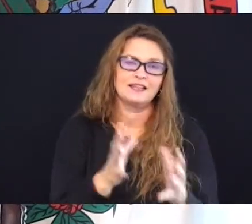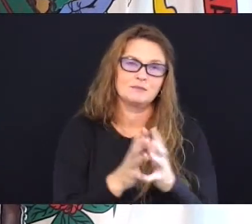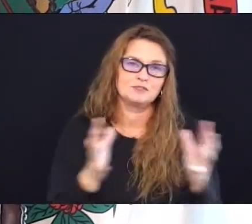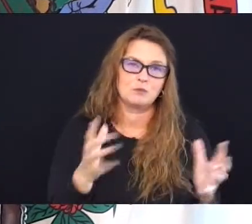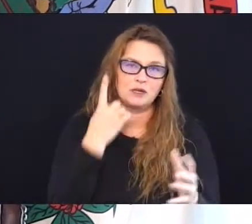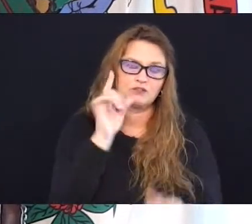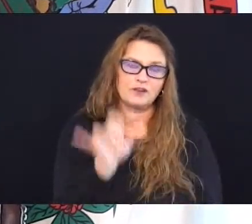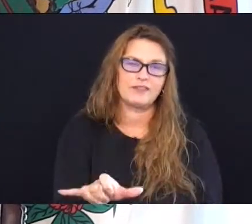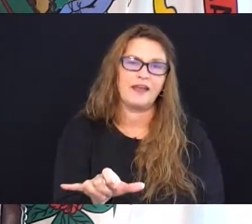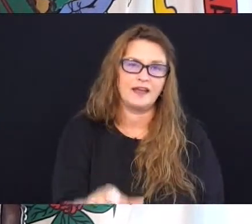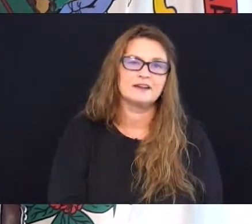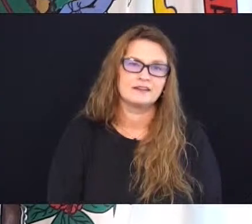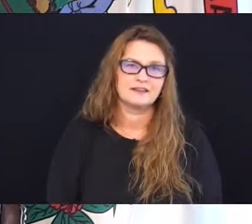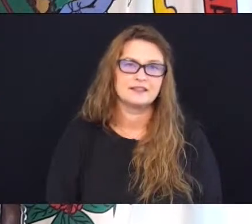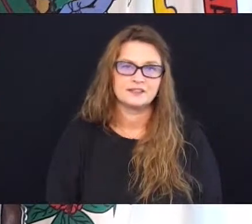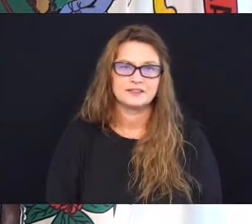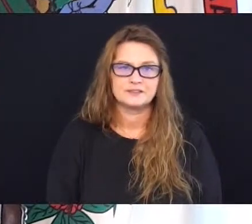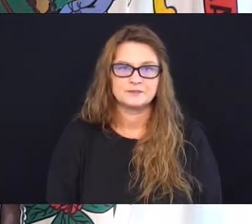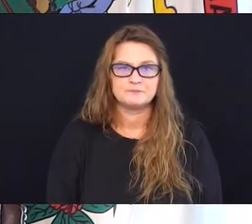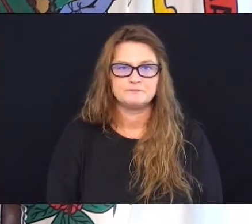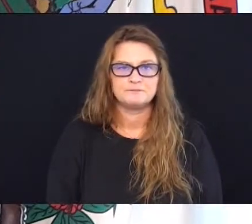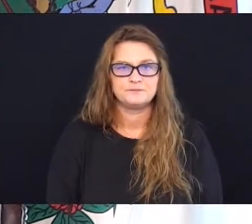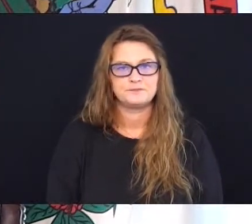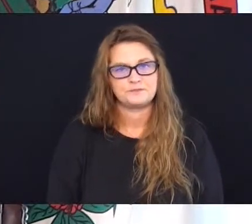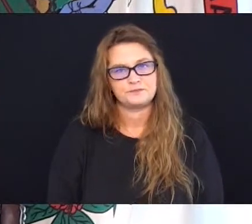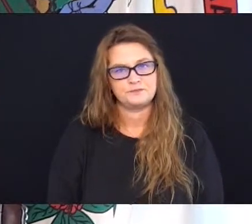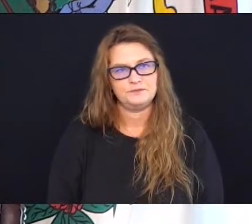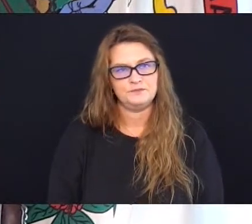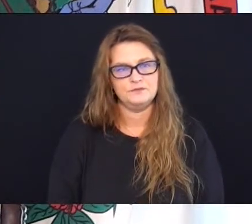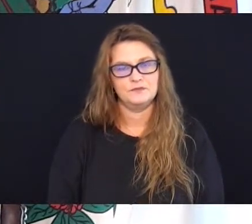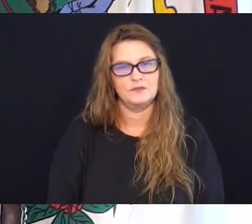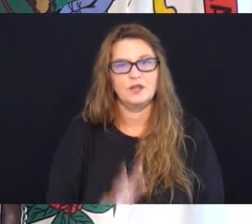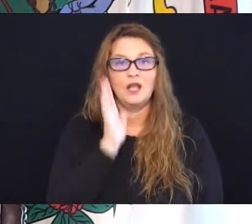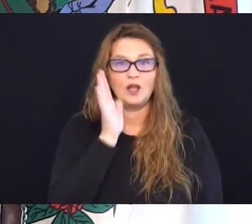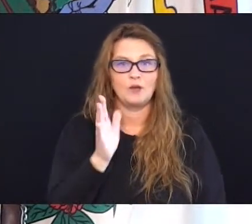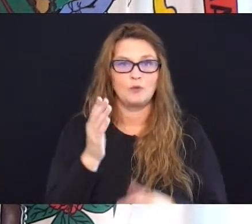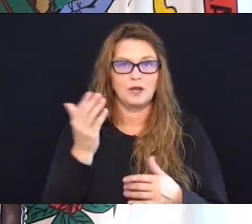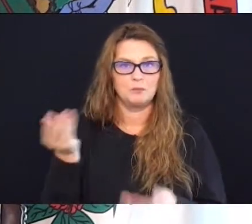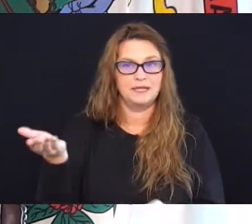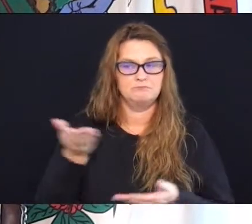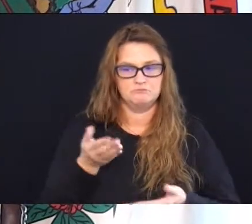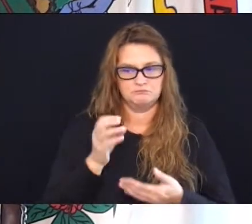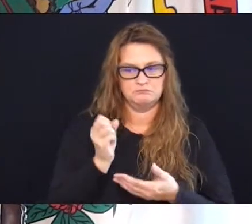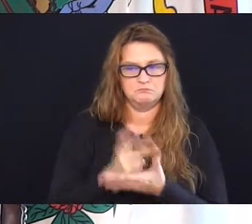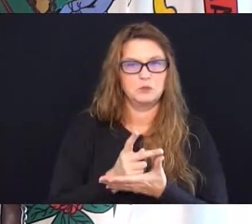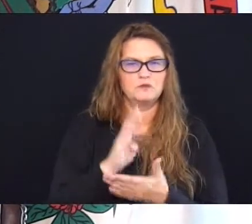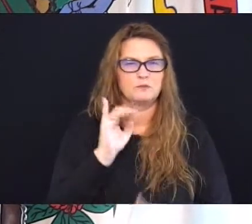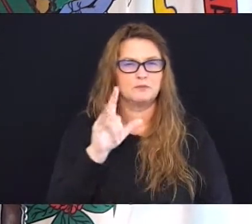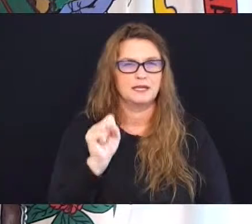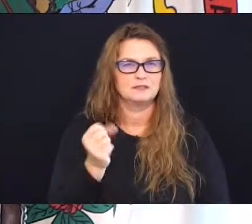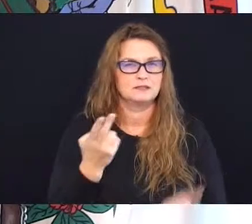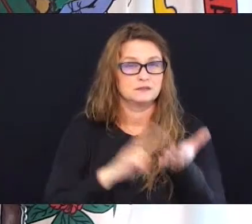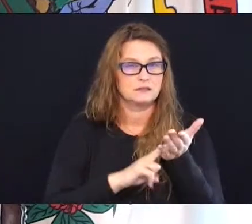that, and we'll get to work on the bills as they come to me.